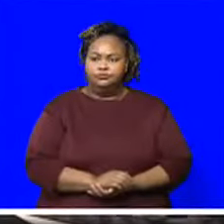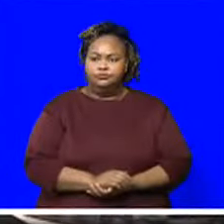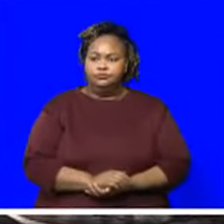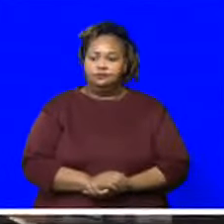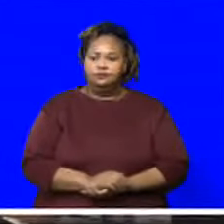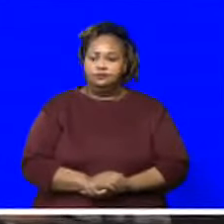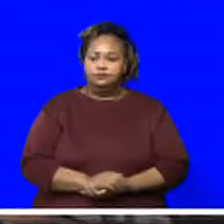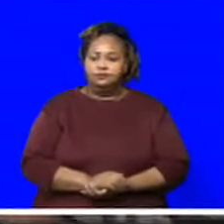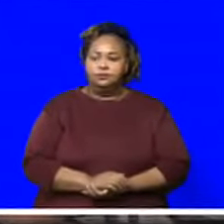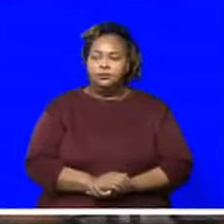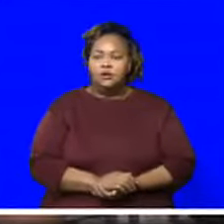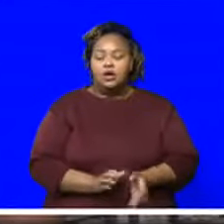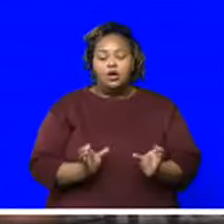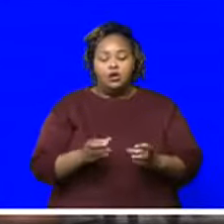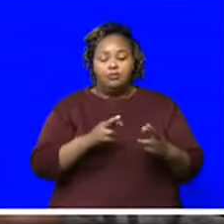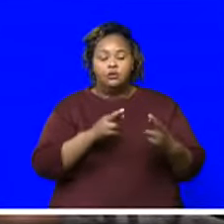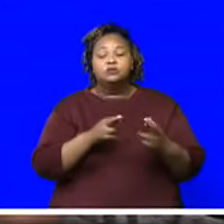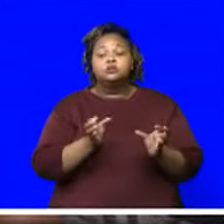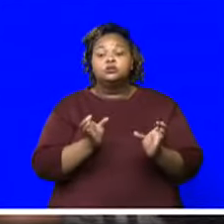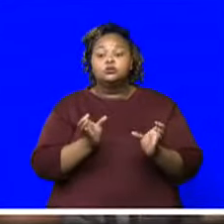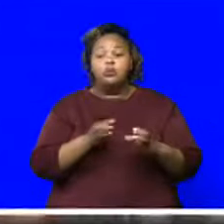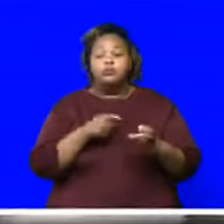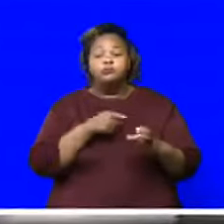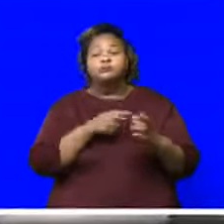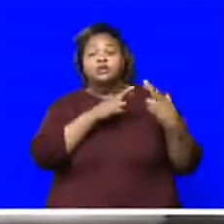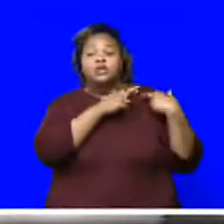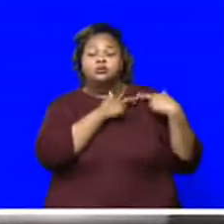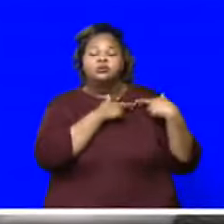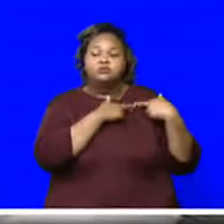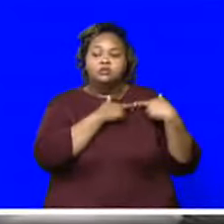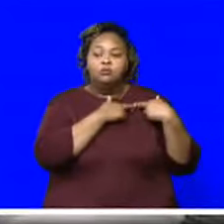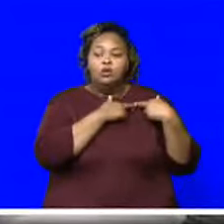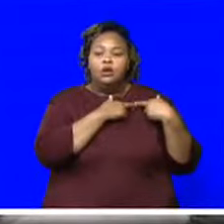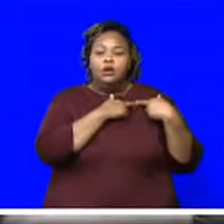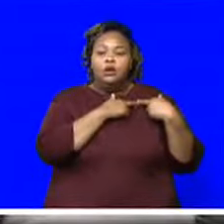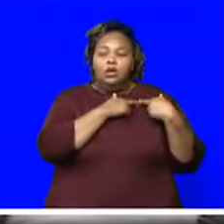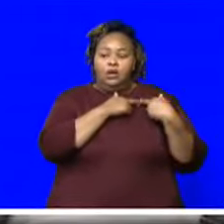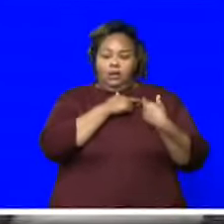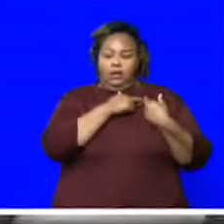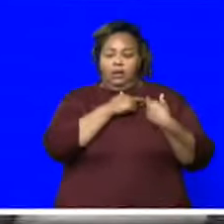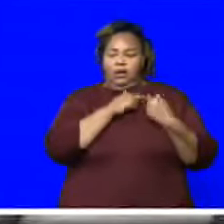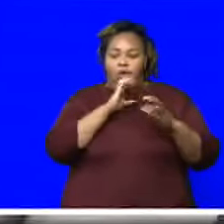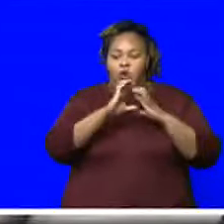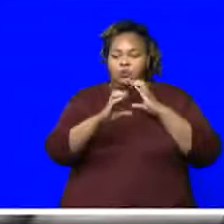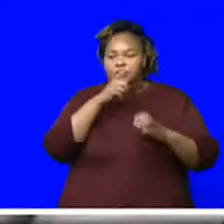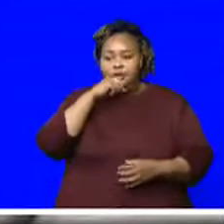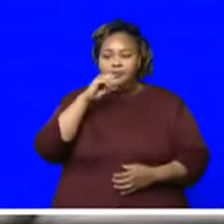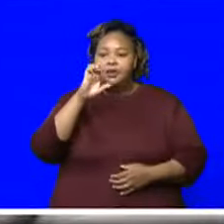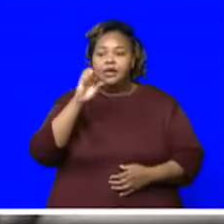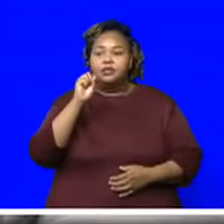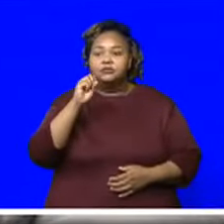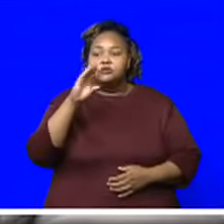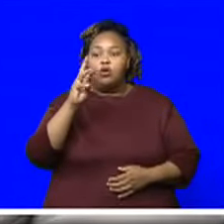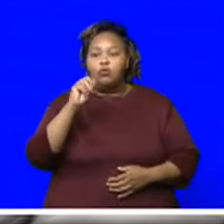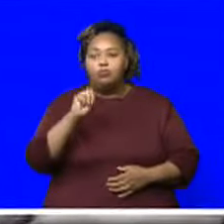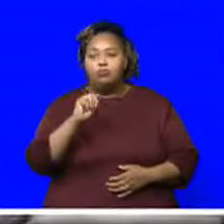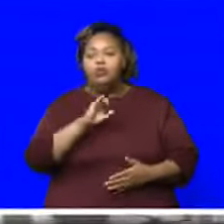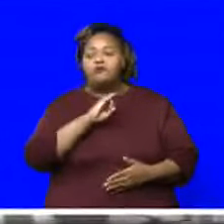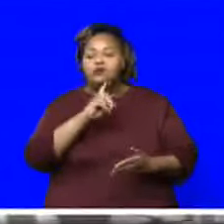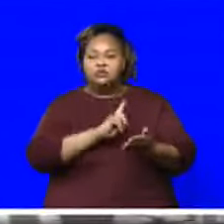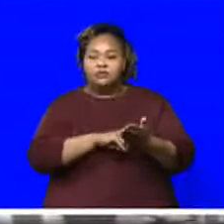Eswatini Communications Commission has issued 7 postal and courier services licenses for the first time. The Chief